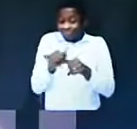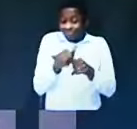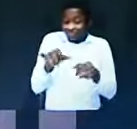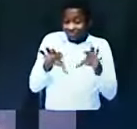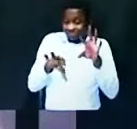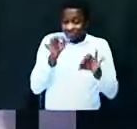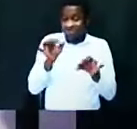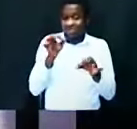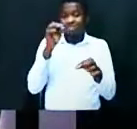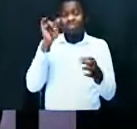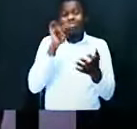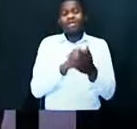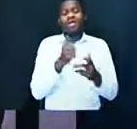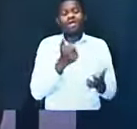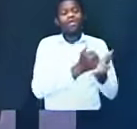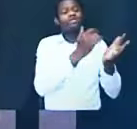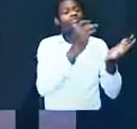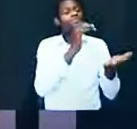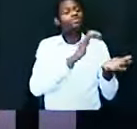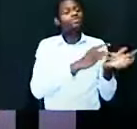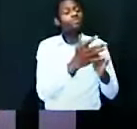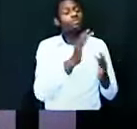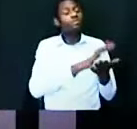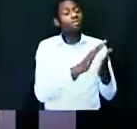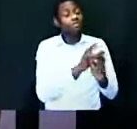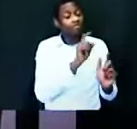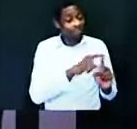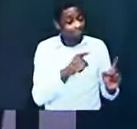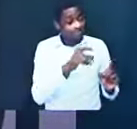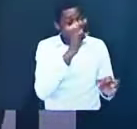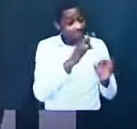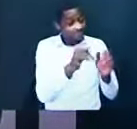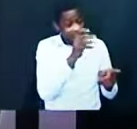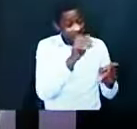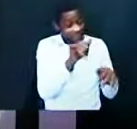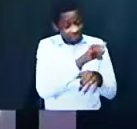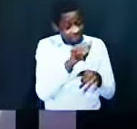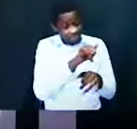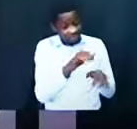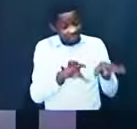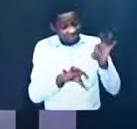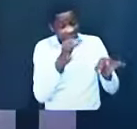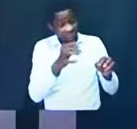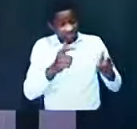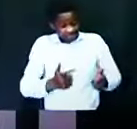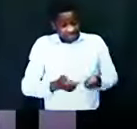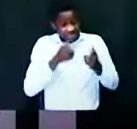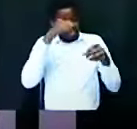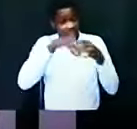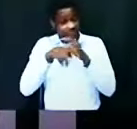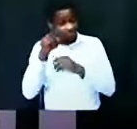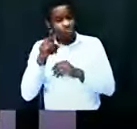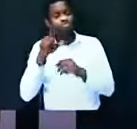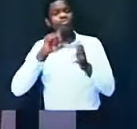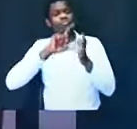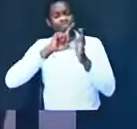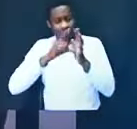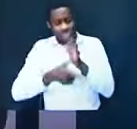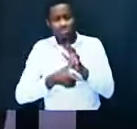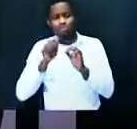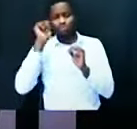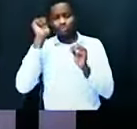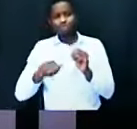challenge you. And yes, soon some more. And Yanni, yes, Christo free with whom never yes, Christo Barbara Bosroncoa, a chene afofrono